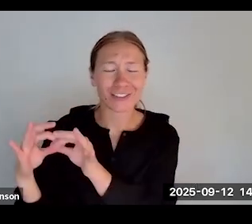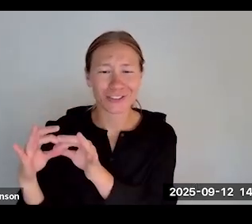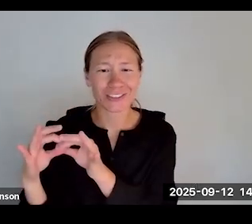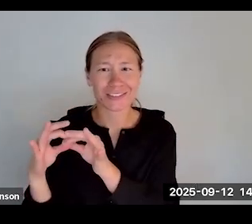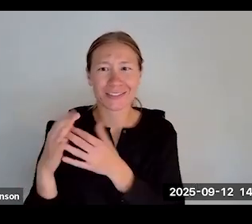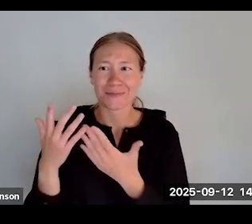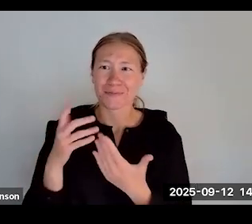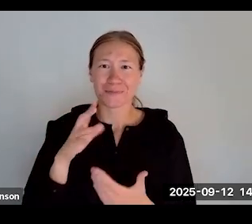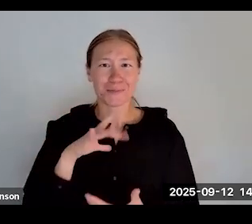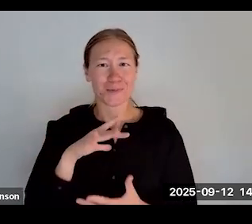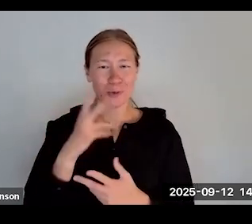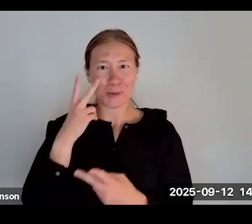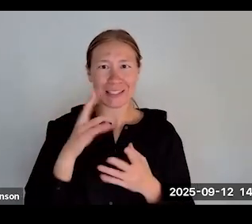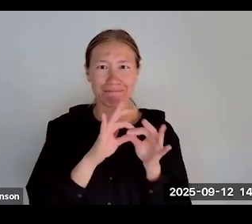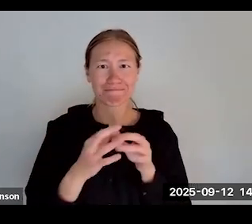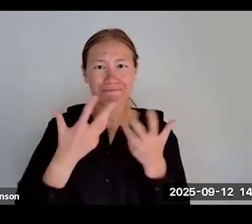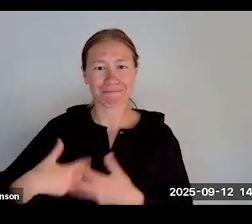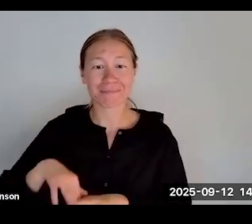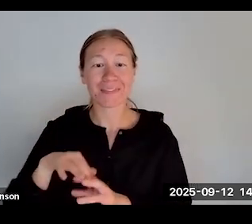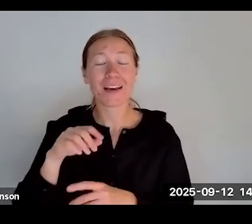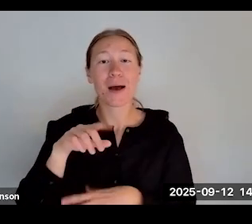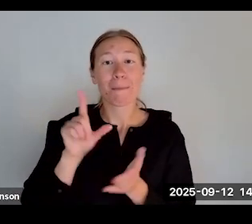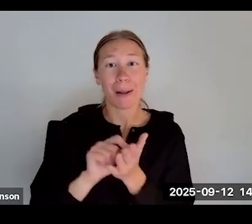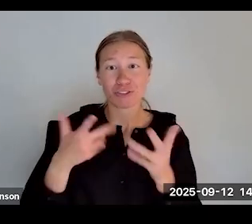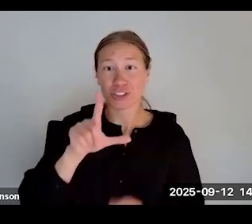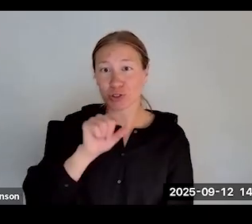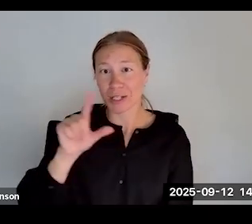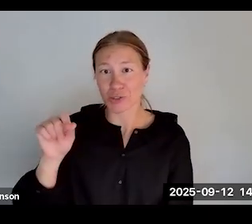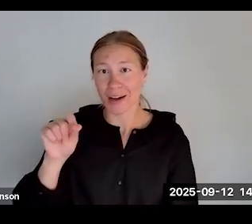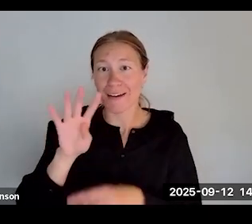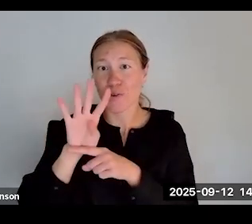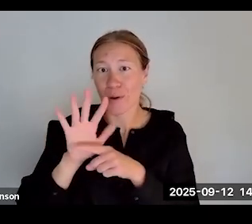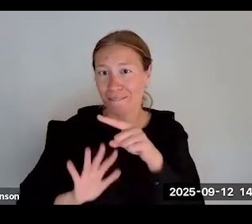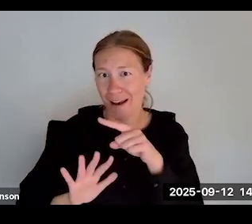in 2020 and has a 4-star rating on Goodreads.